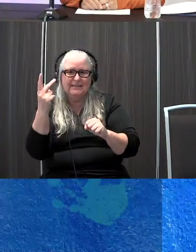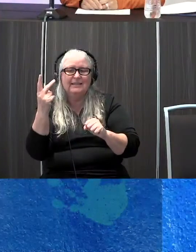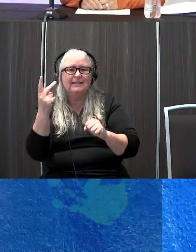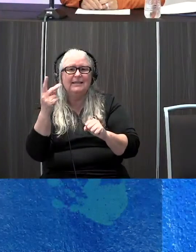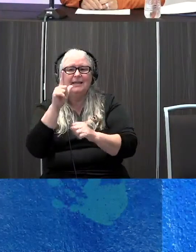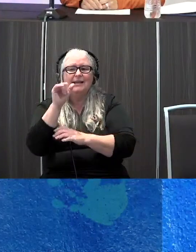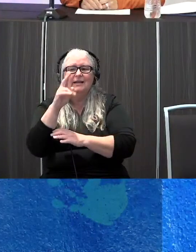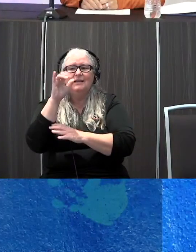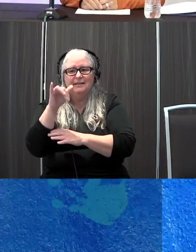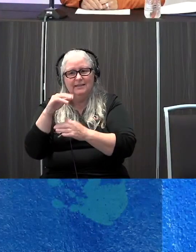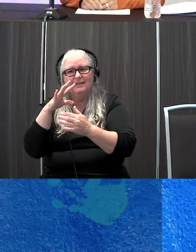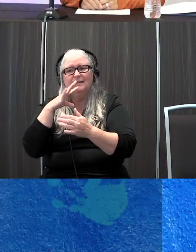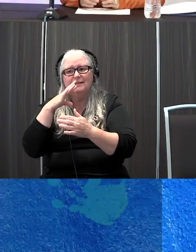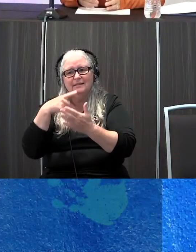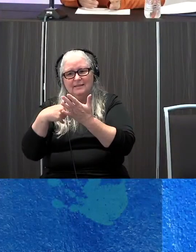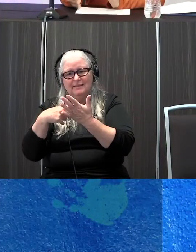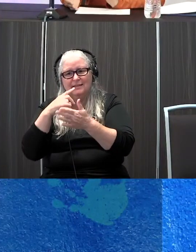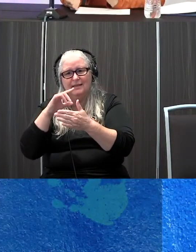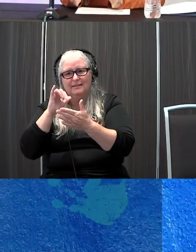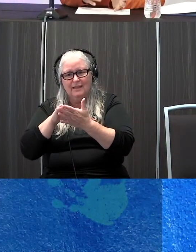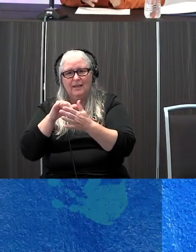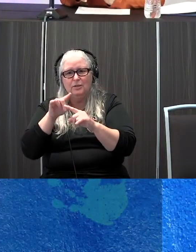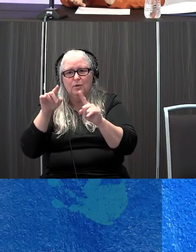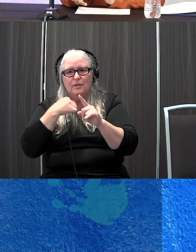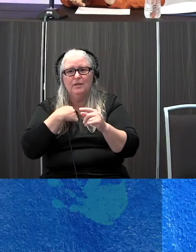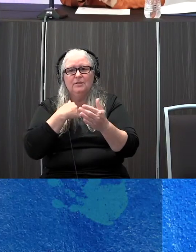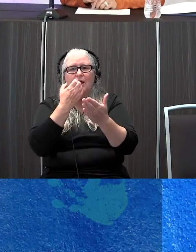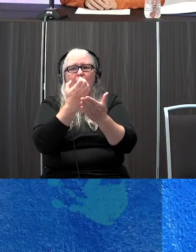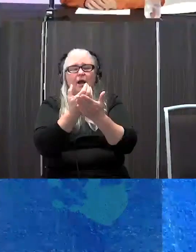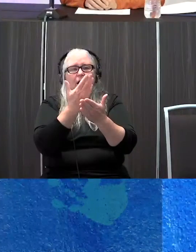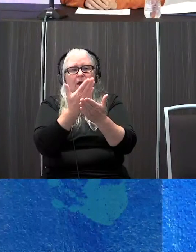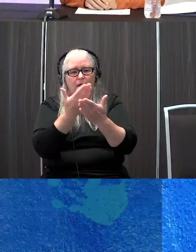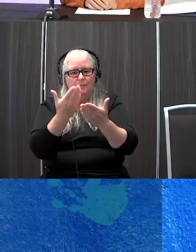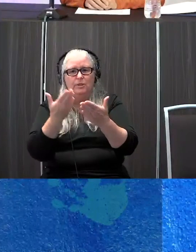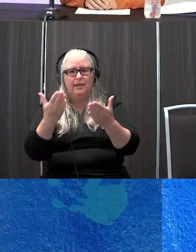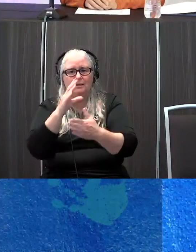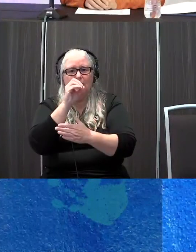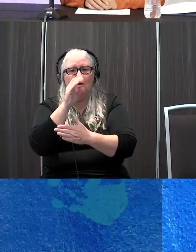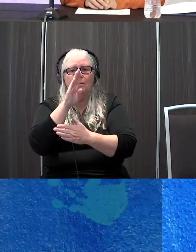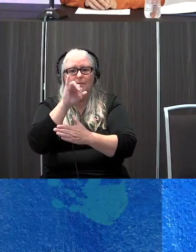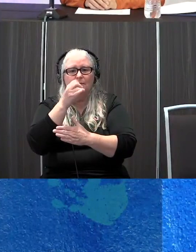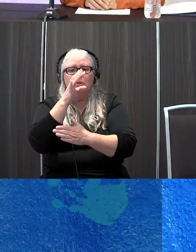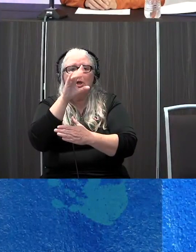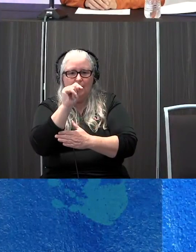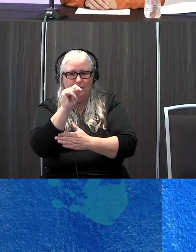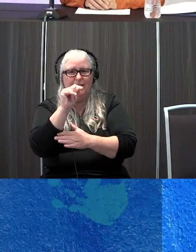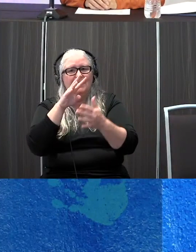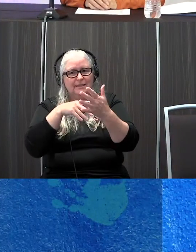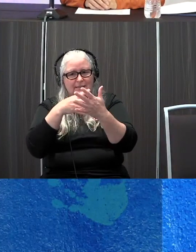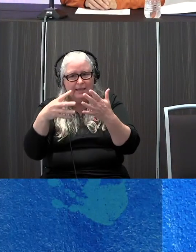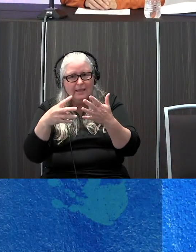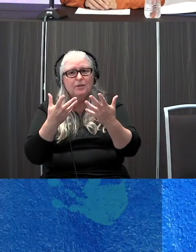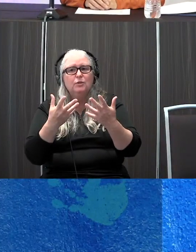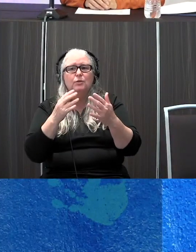about this, but there's the object schedule. So depending on where they are, object schedule to help them. You've got some